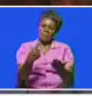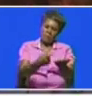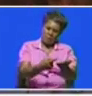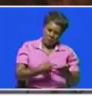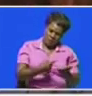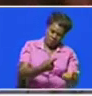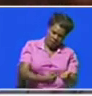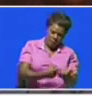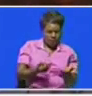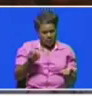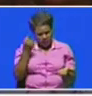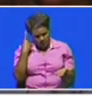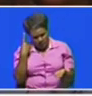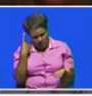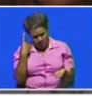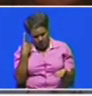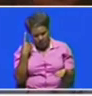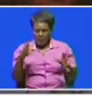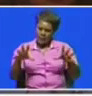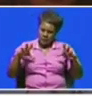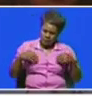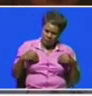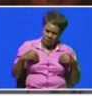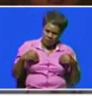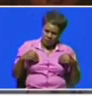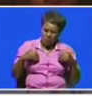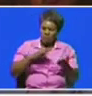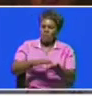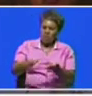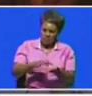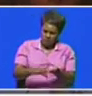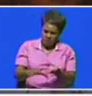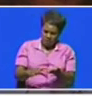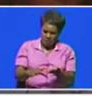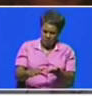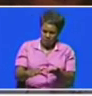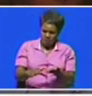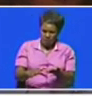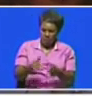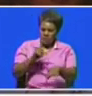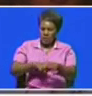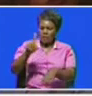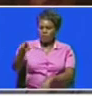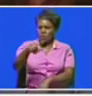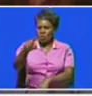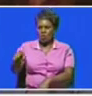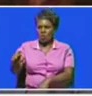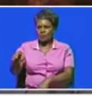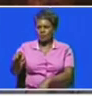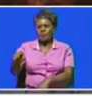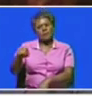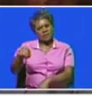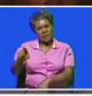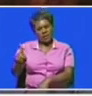it, by understanding it, by accepting it, by forgiving where you were wronged, you